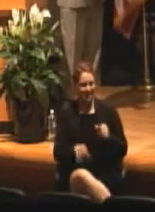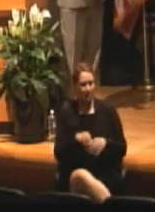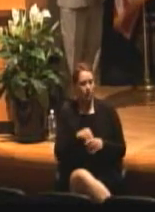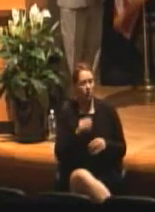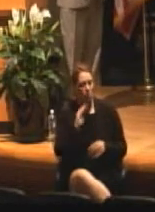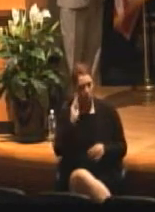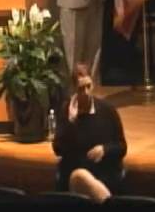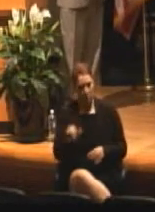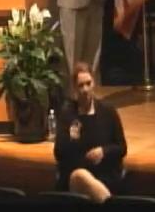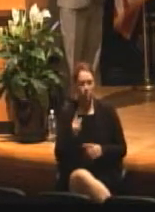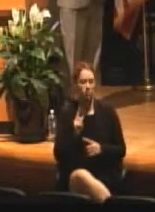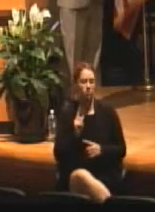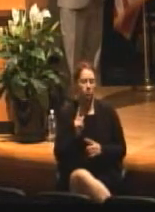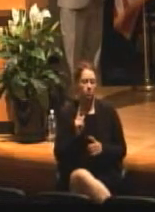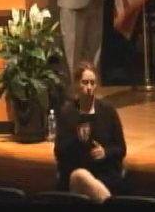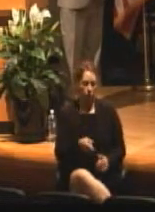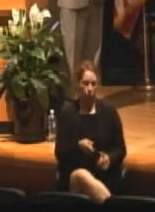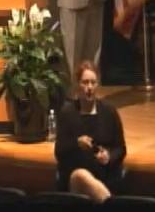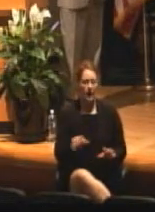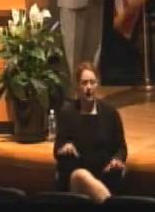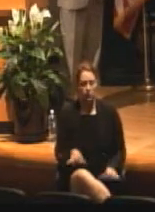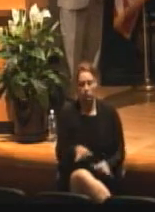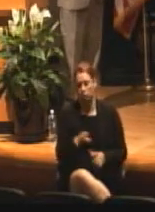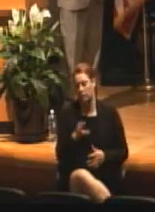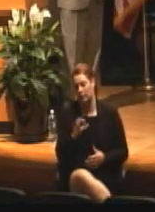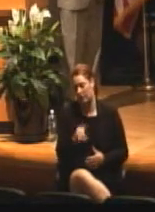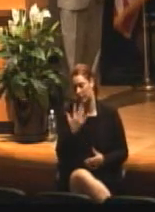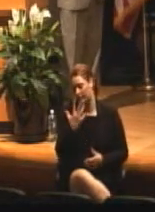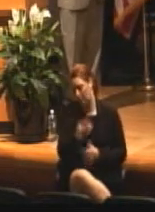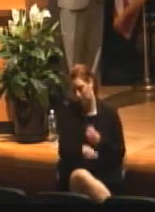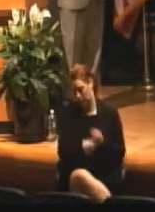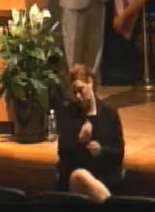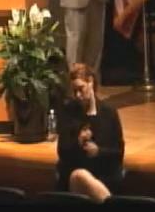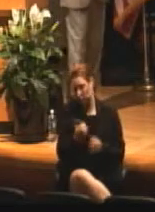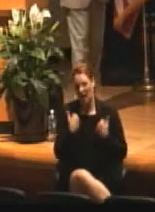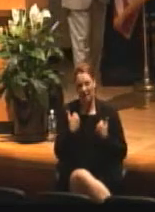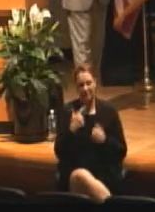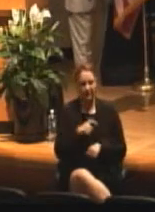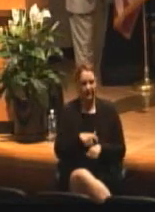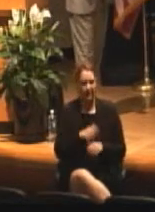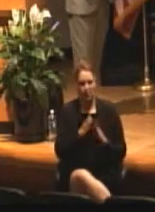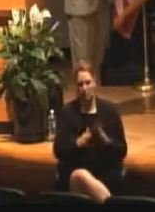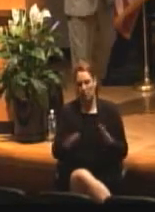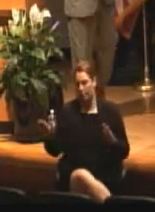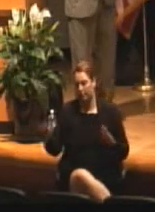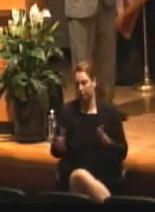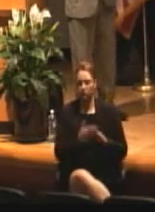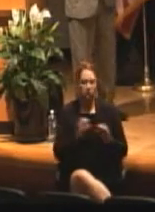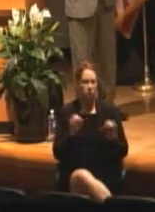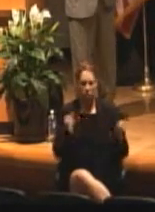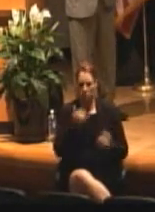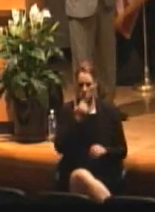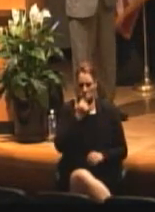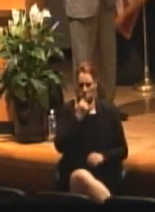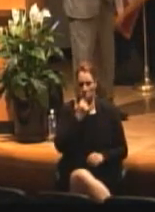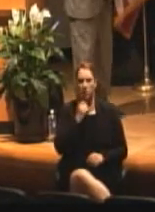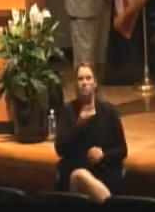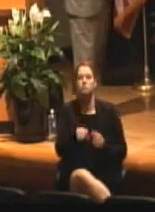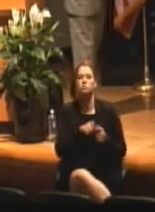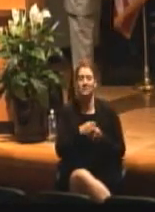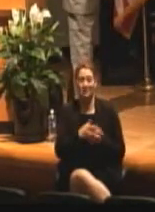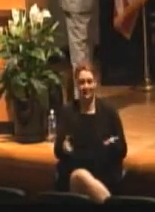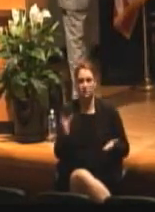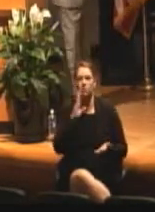Housing, for 5 years, they kind of have a timeline on it. There's nothing wrong if you sell it or move it, but there are certain things they'll look at on